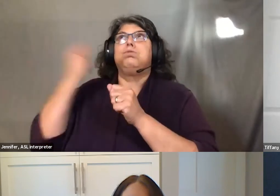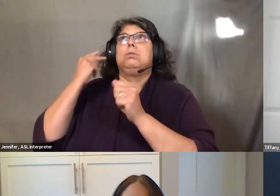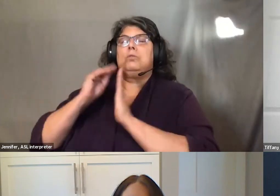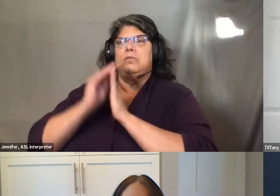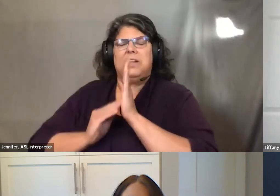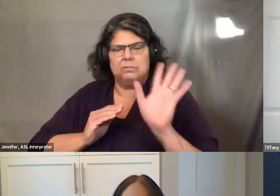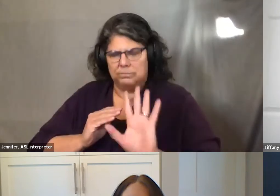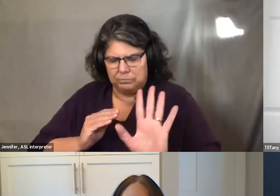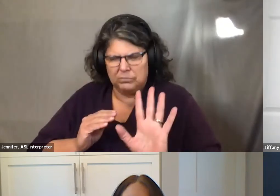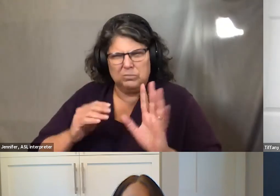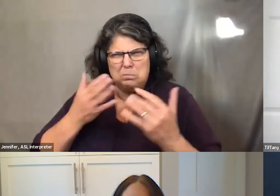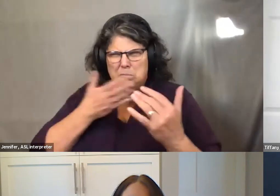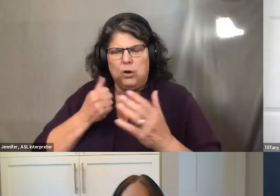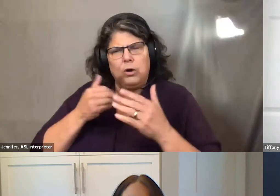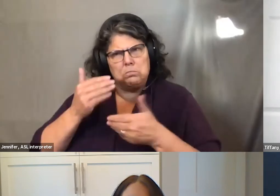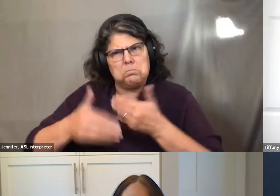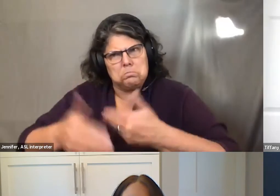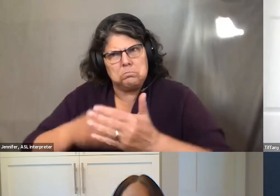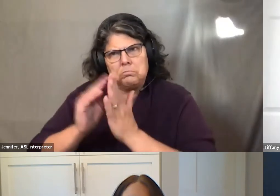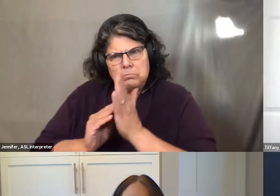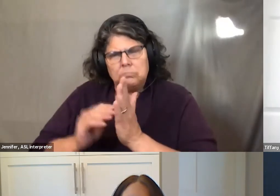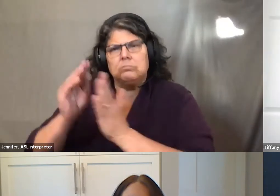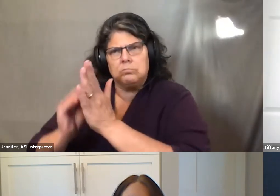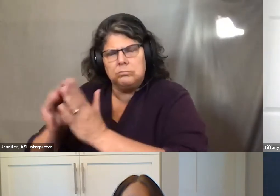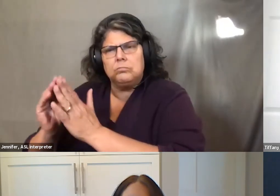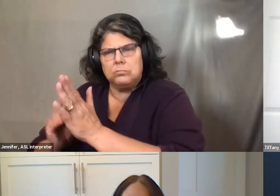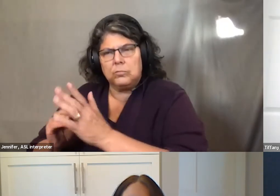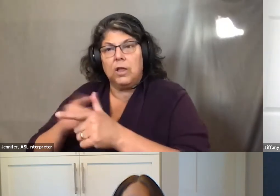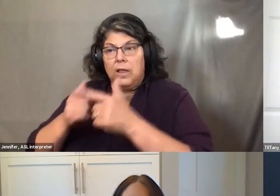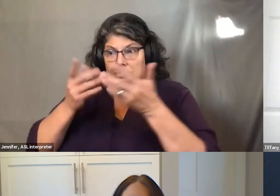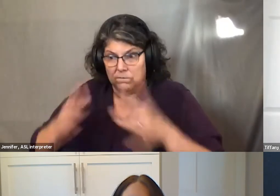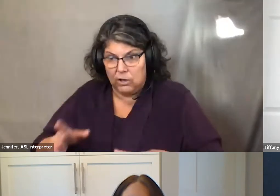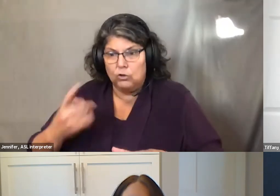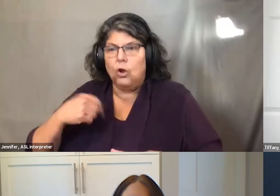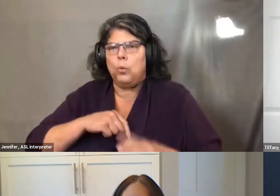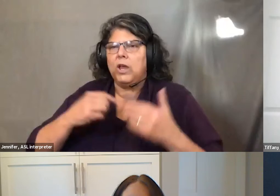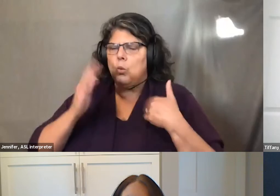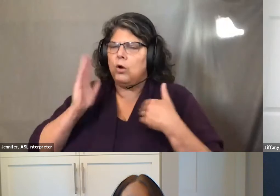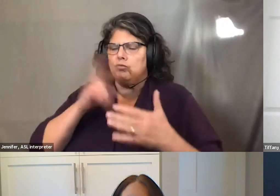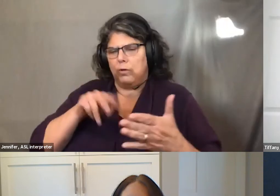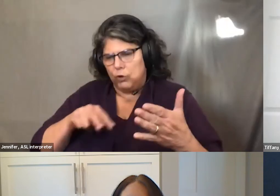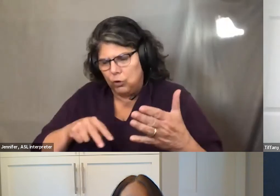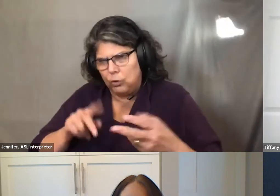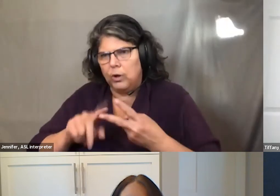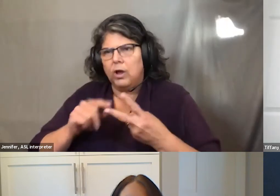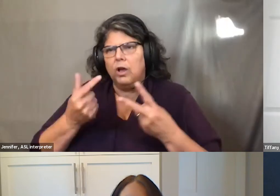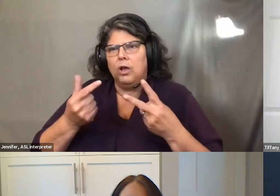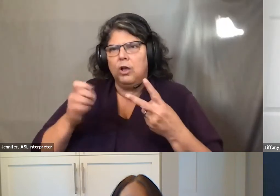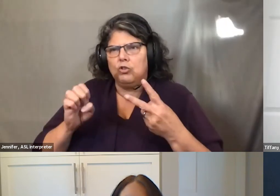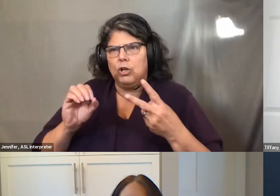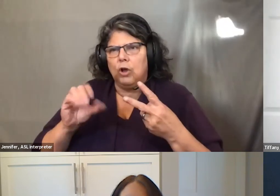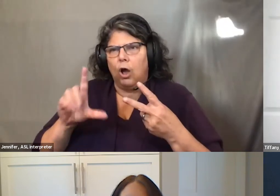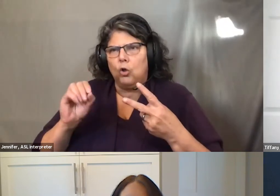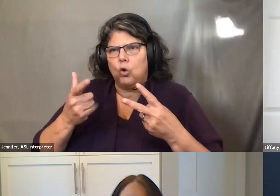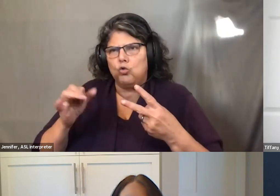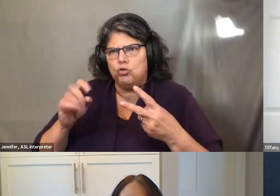this document back, we review them, a geologist reviews them, and then if none of the